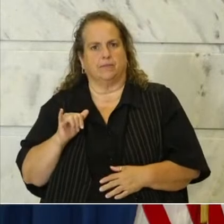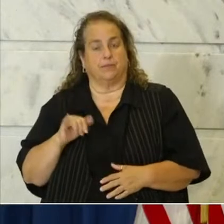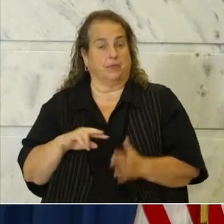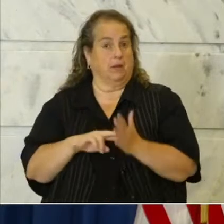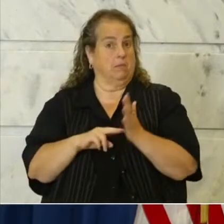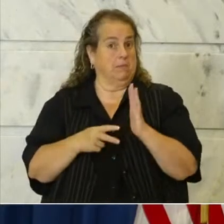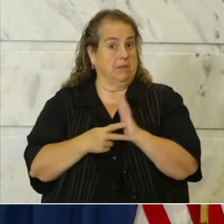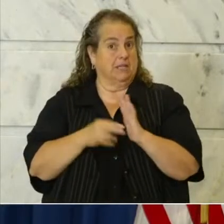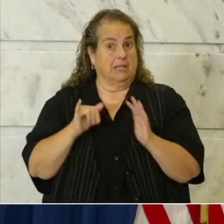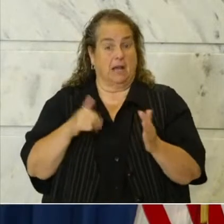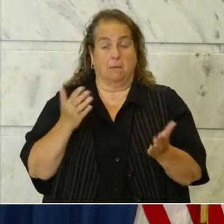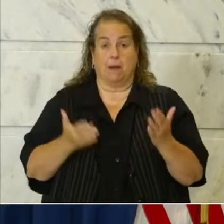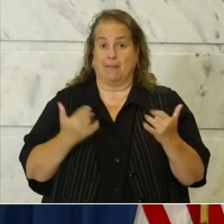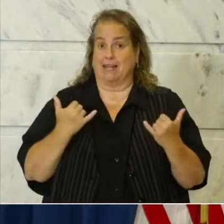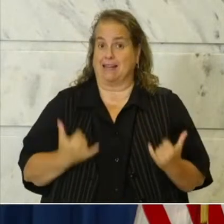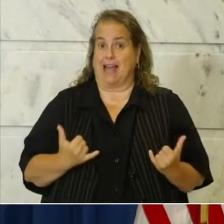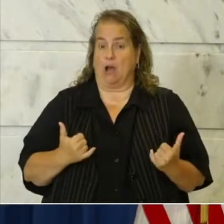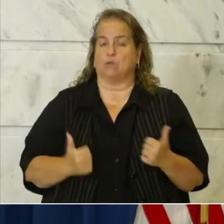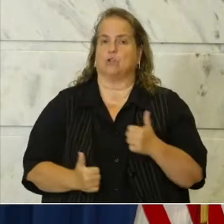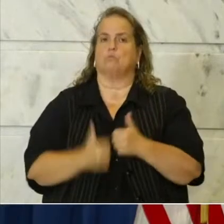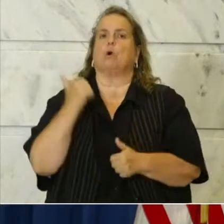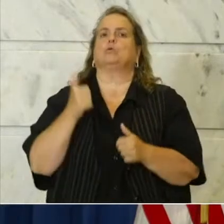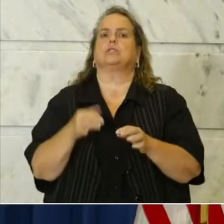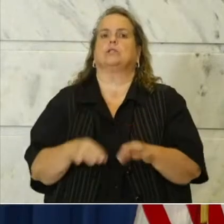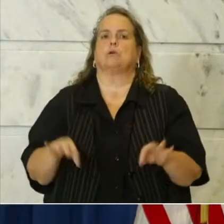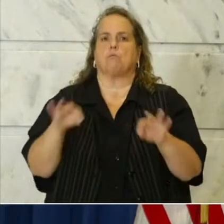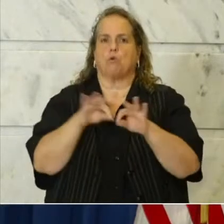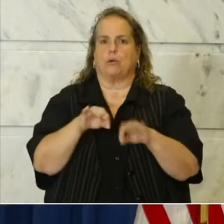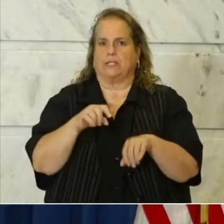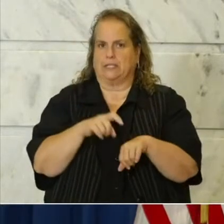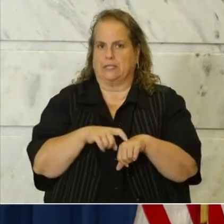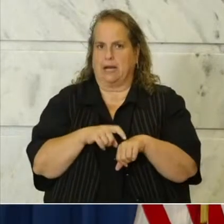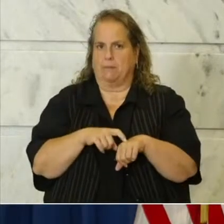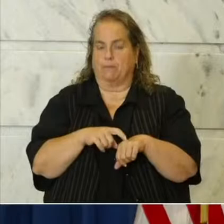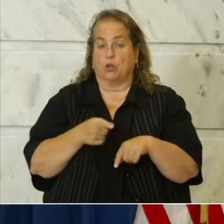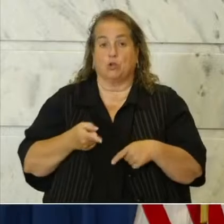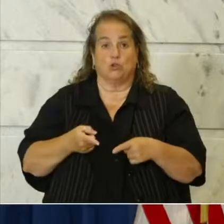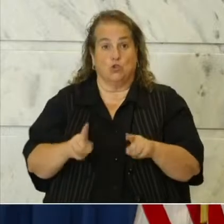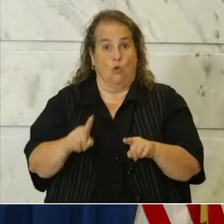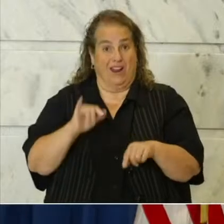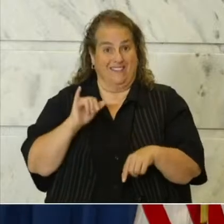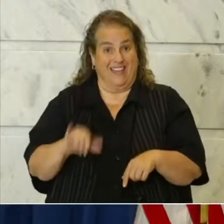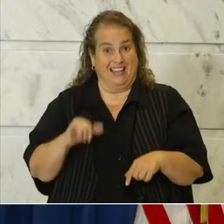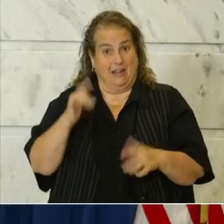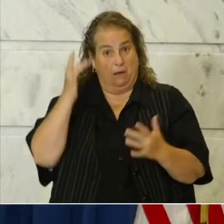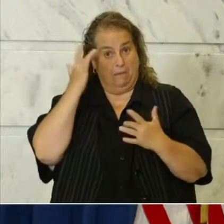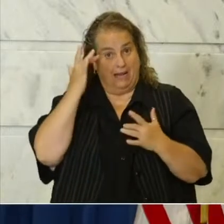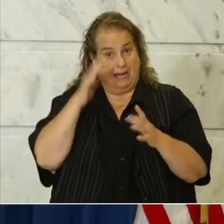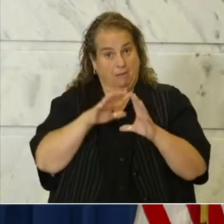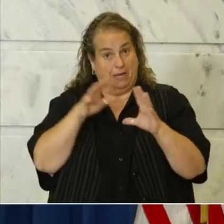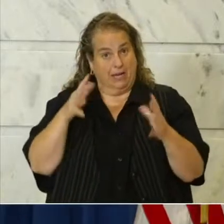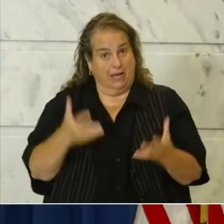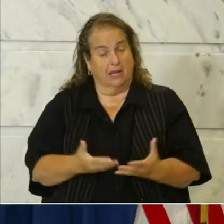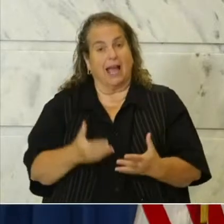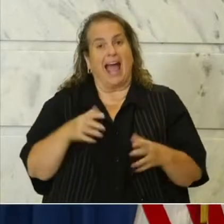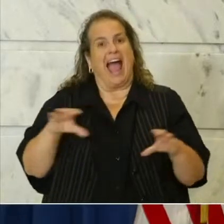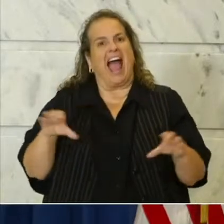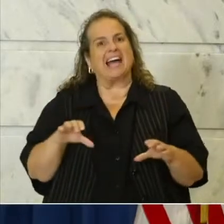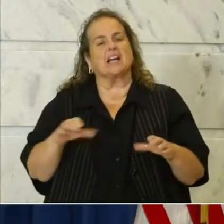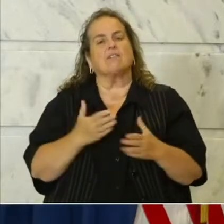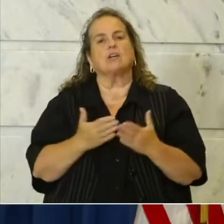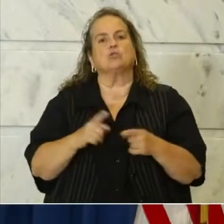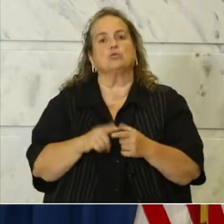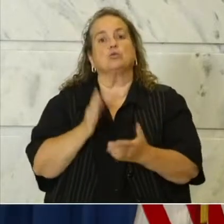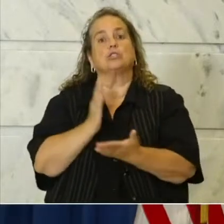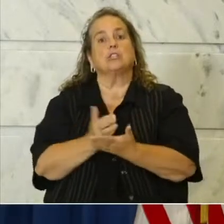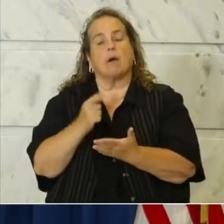means that maybe now is the most important time during the course of this pandemic, after stopping it from doubling every couple days or